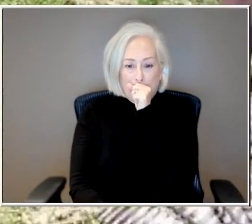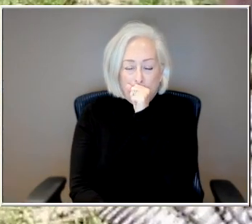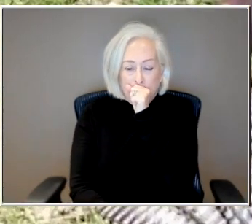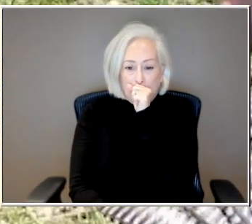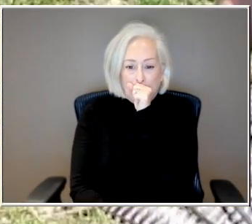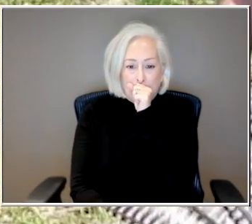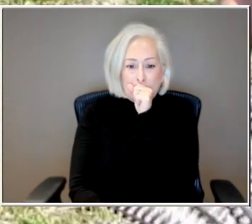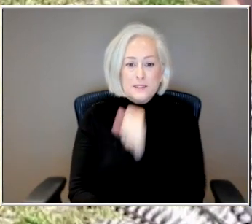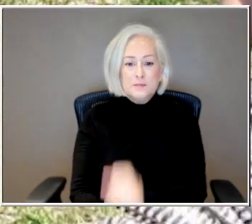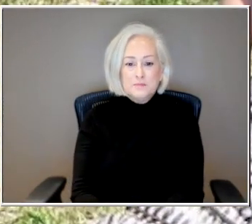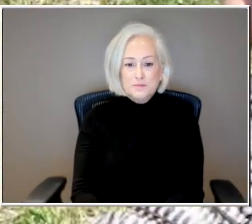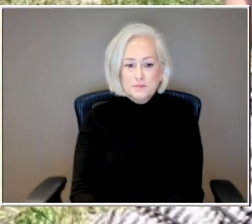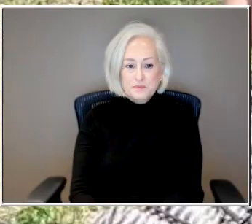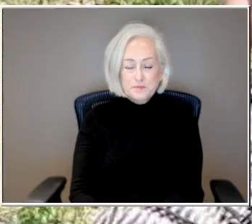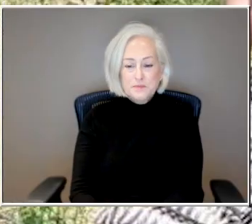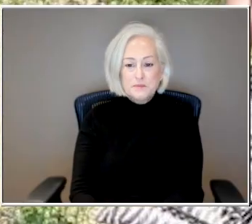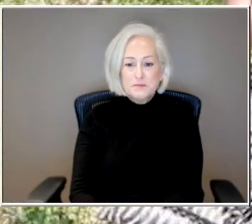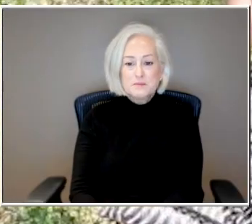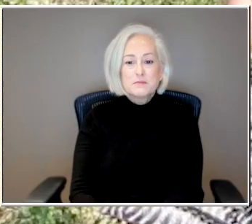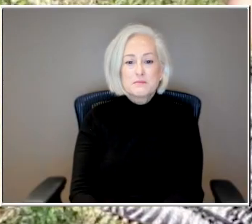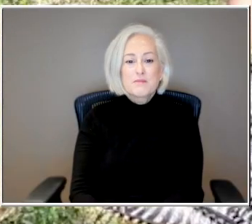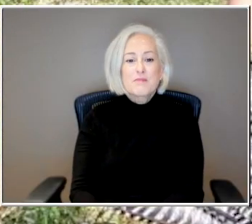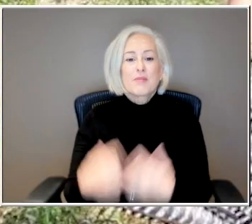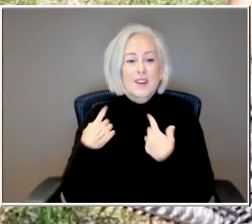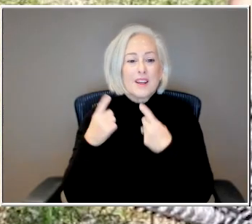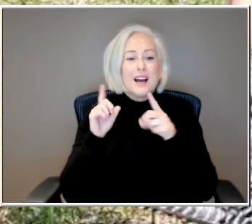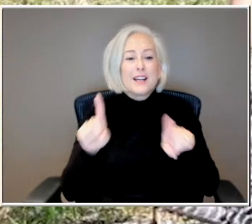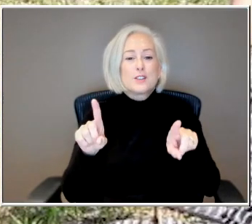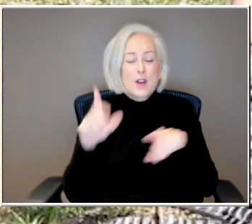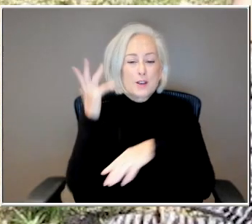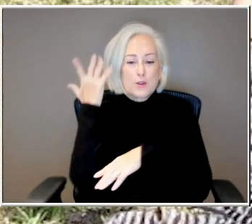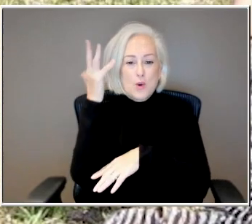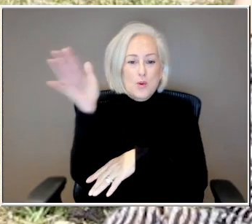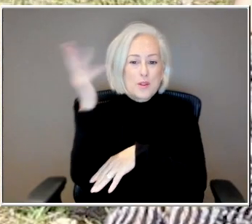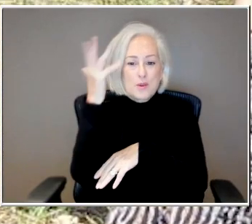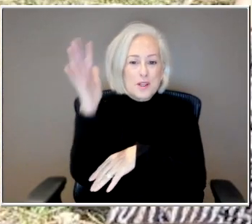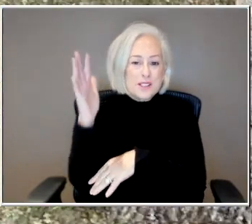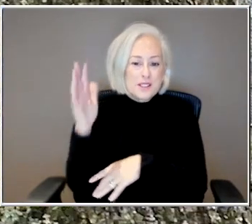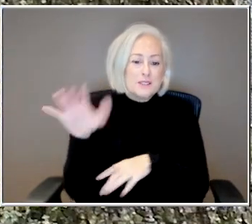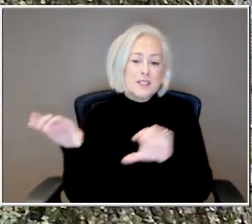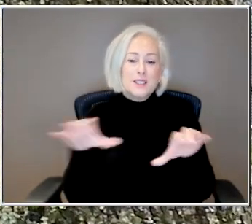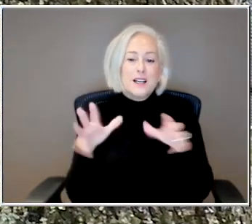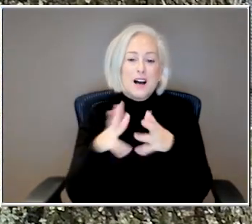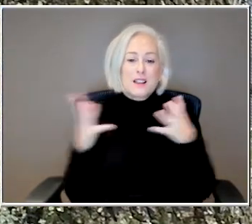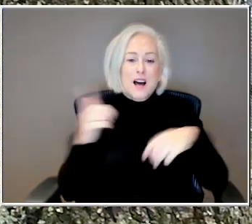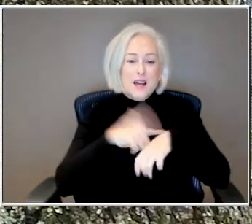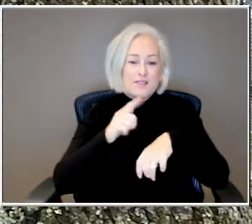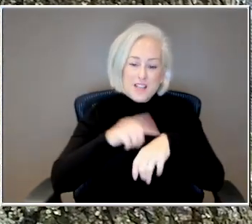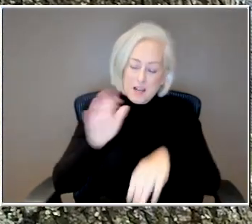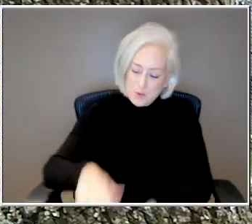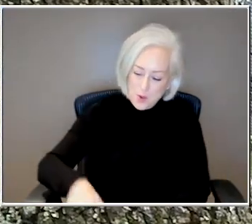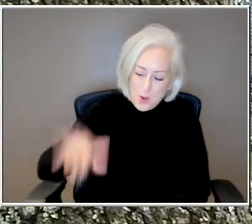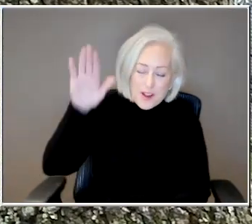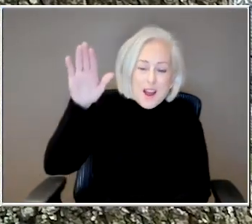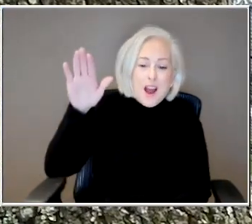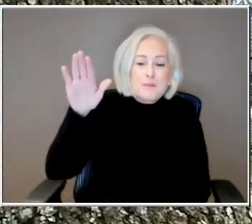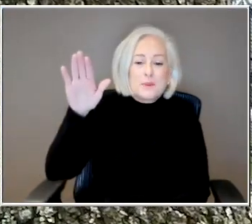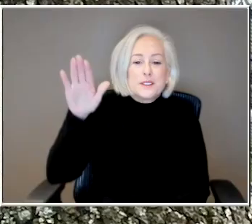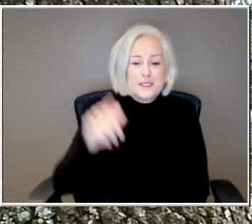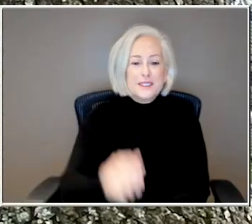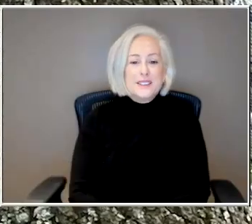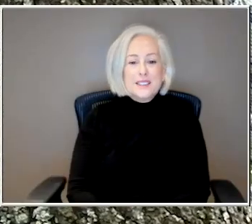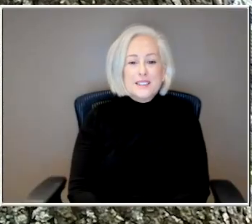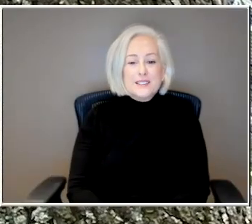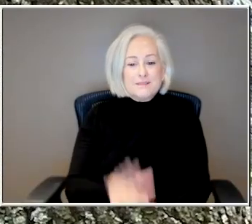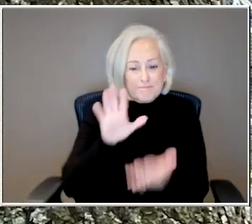Being retired, I tried to get out. I love the woods. I spent a lot of time growing up. I've learned a lot of good things